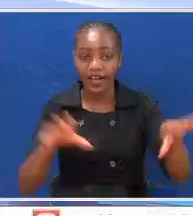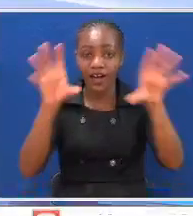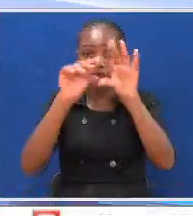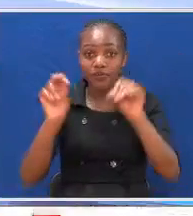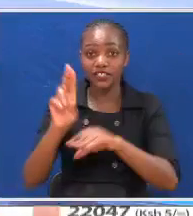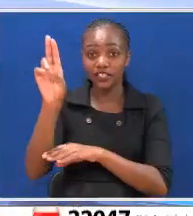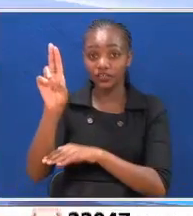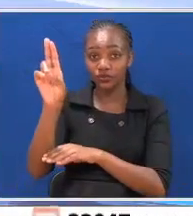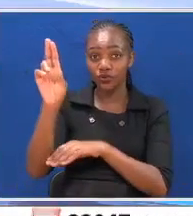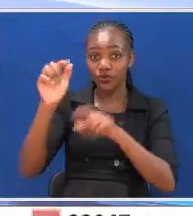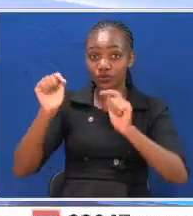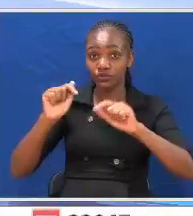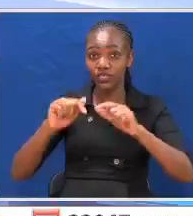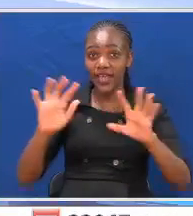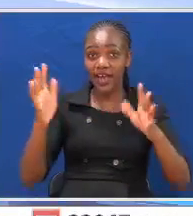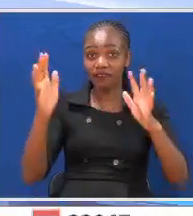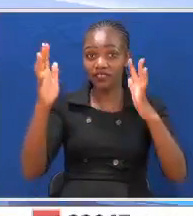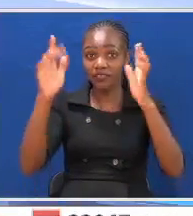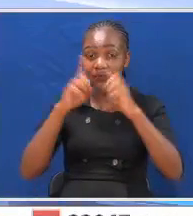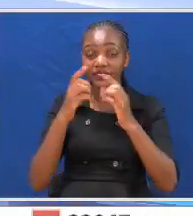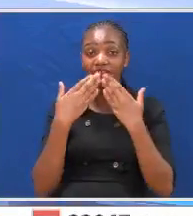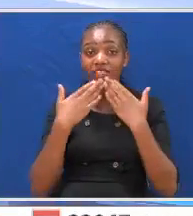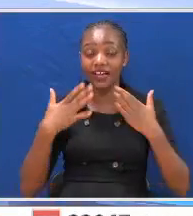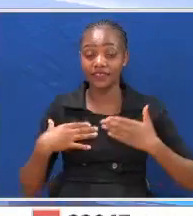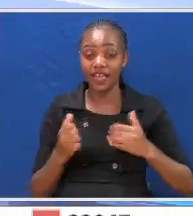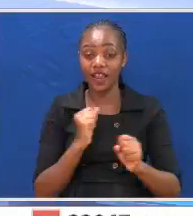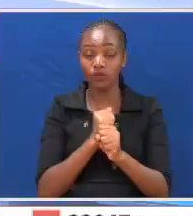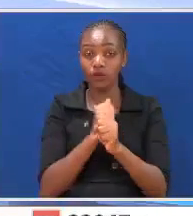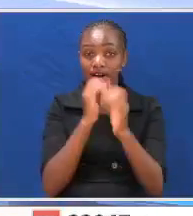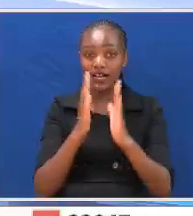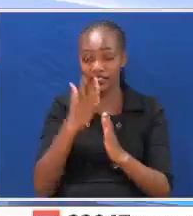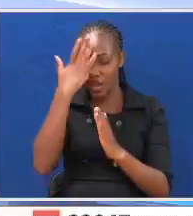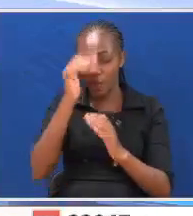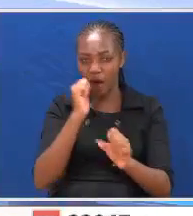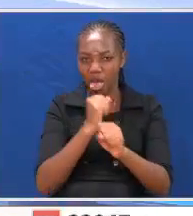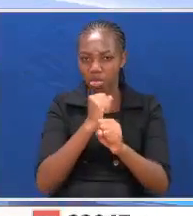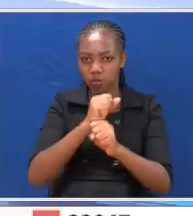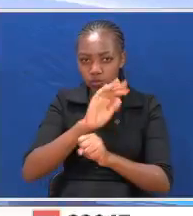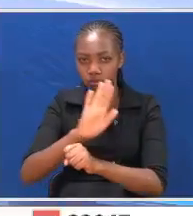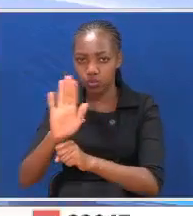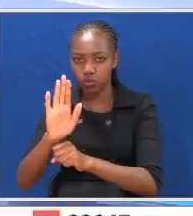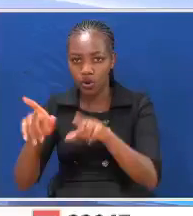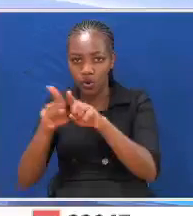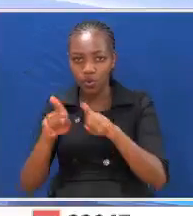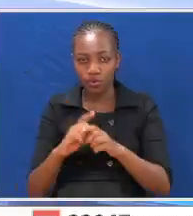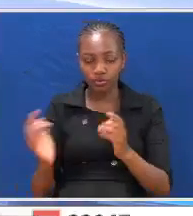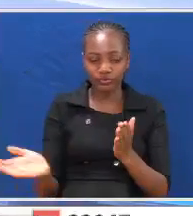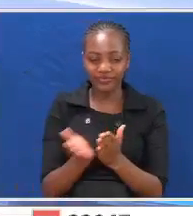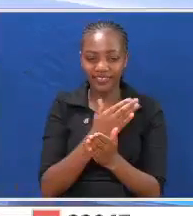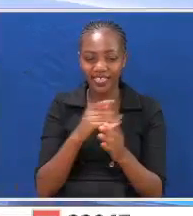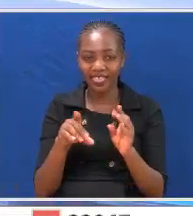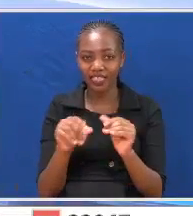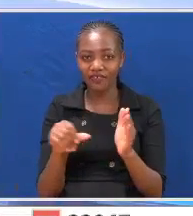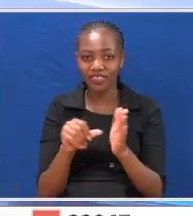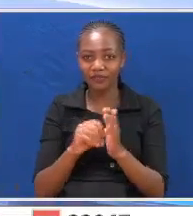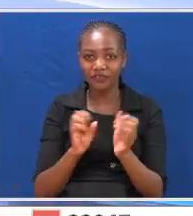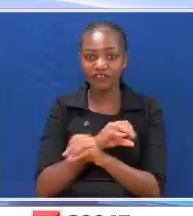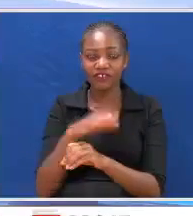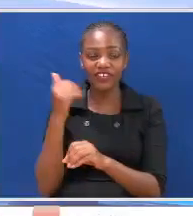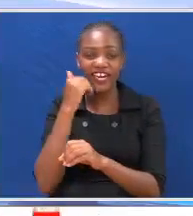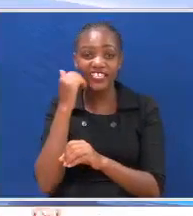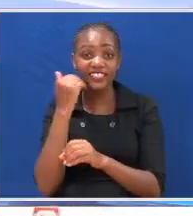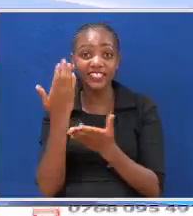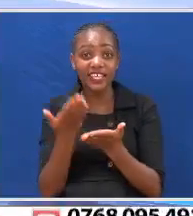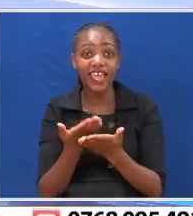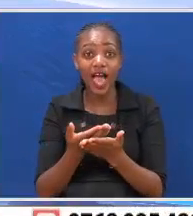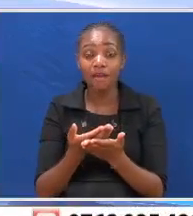Uhuru Kenyatta has congratulated healthcare workers in the country for their effort in mitigating the spread of COVID-19 pandemic in